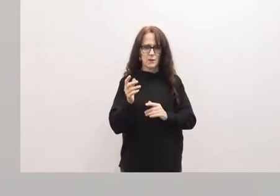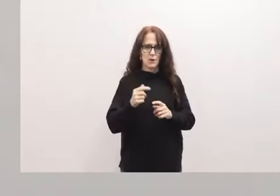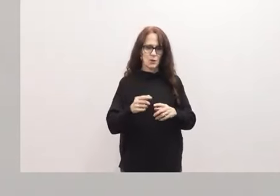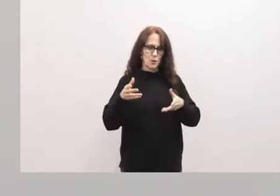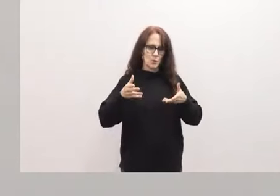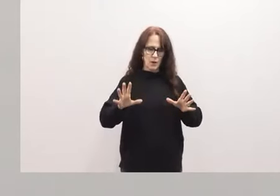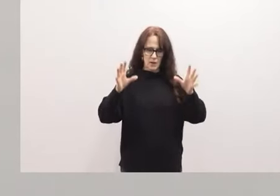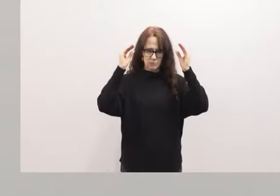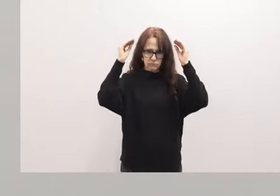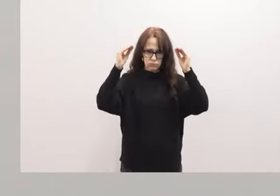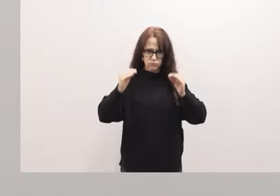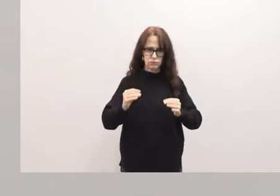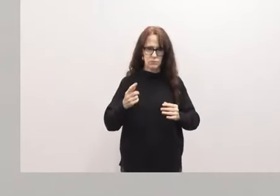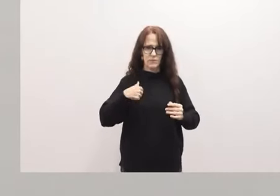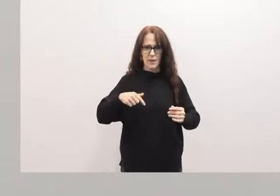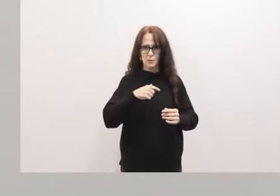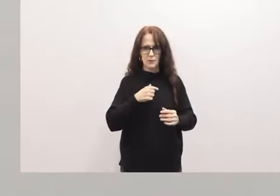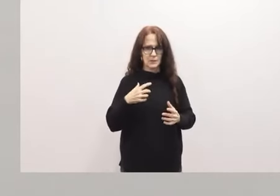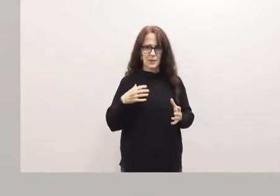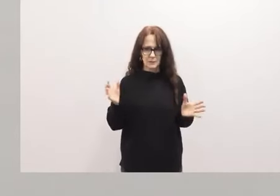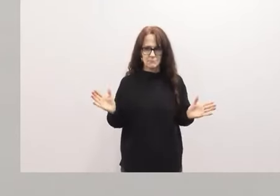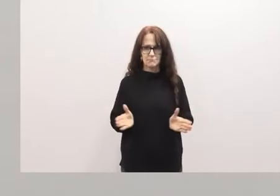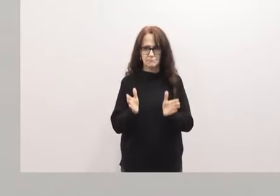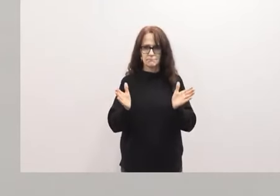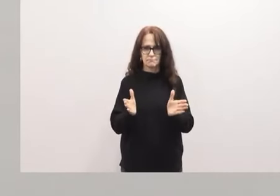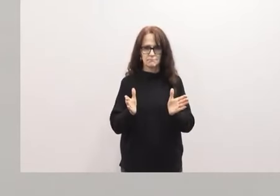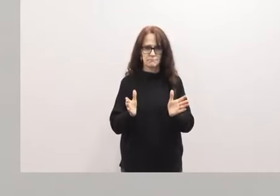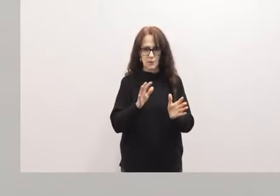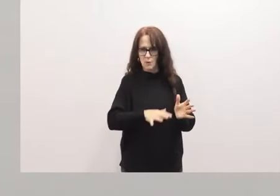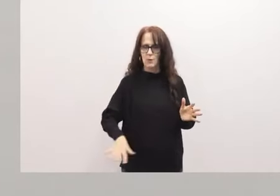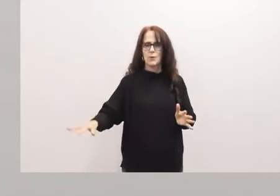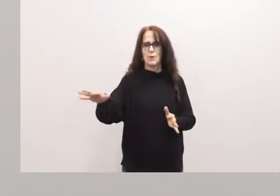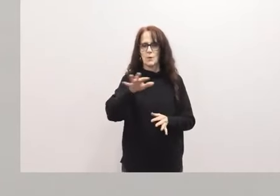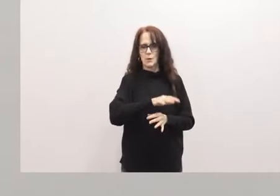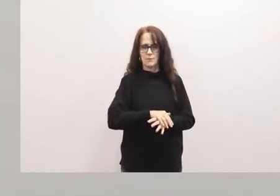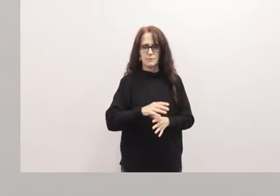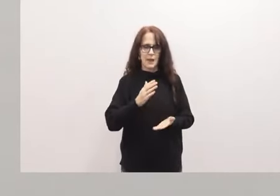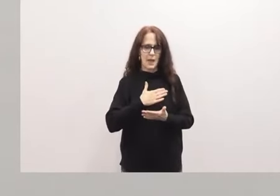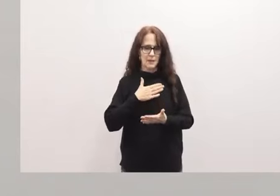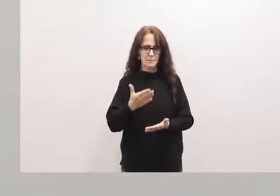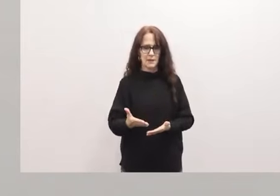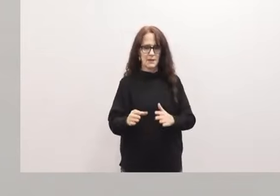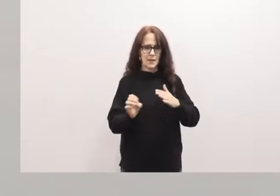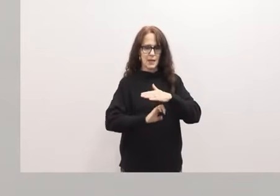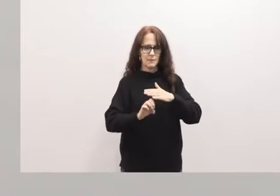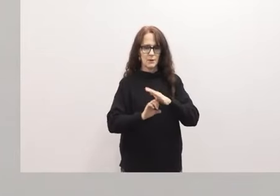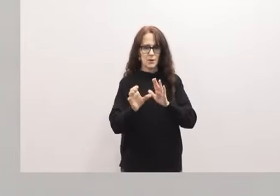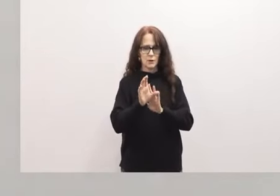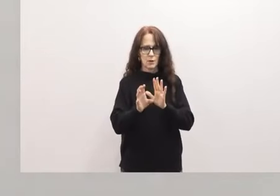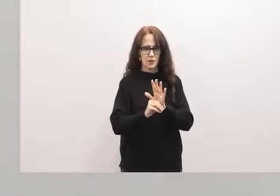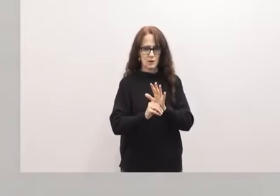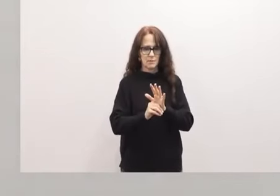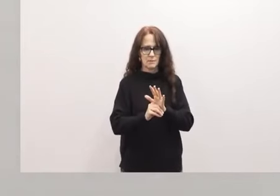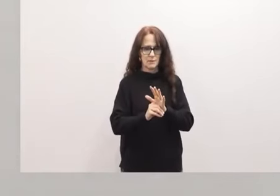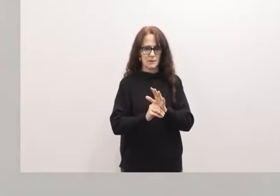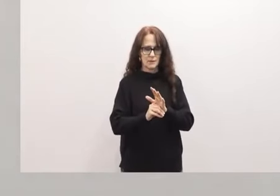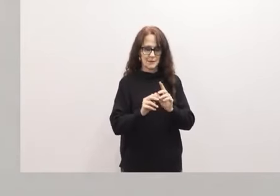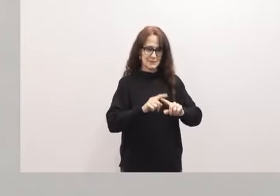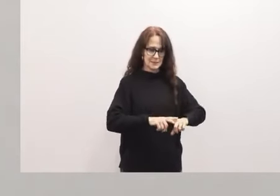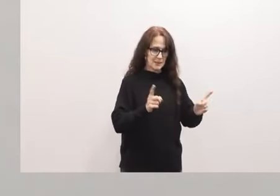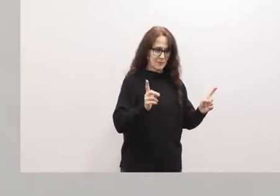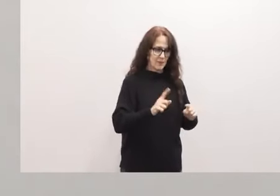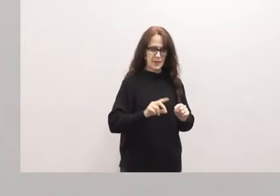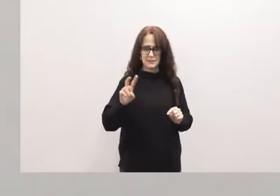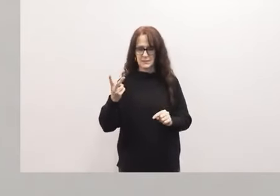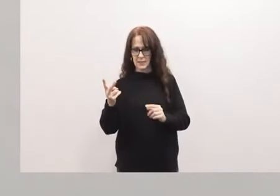pedagogy that we can stand on across levels as well. Because I will admit that our elementary curriculum looks very different than our secondary curriculum currently